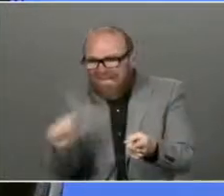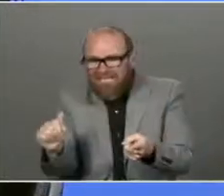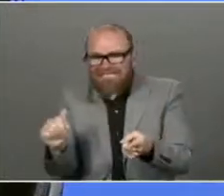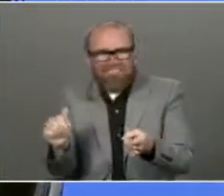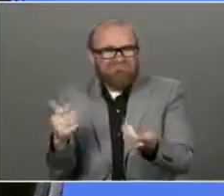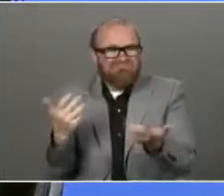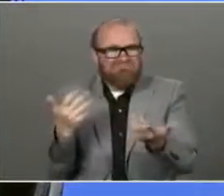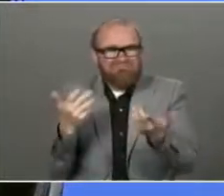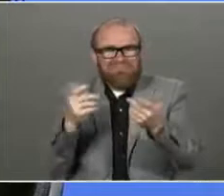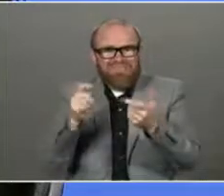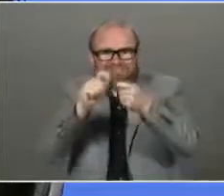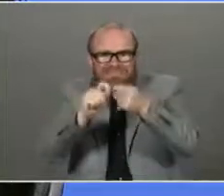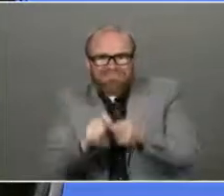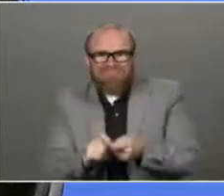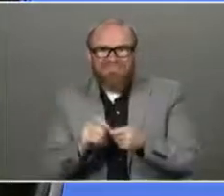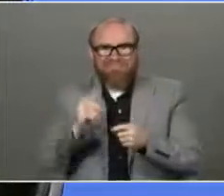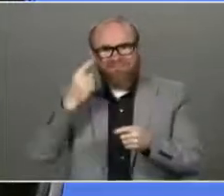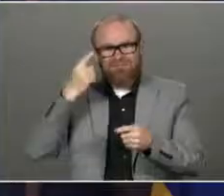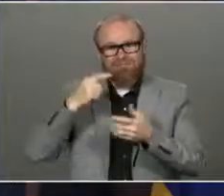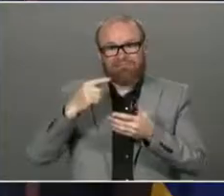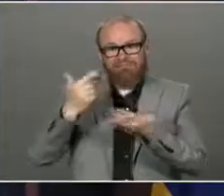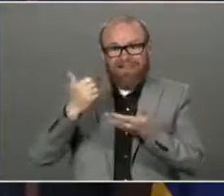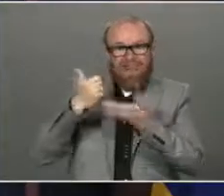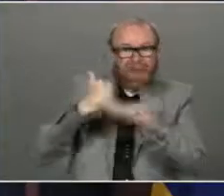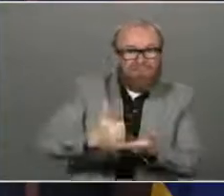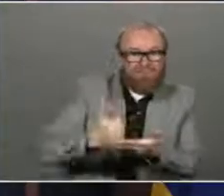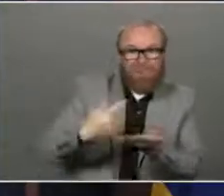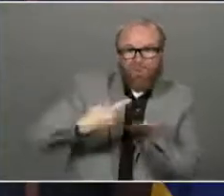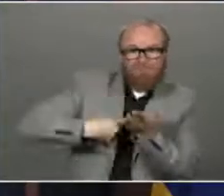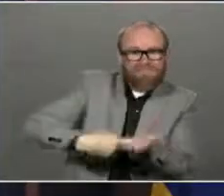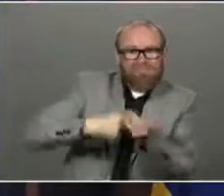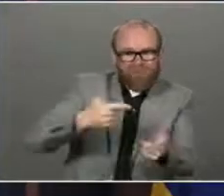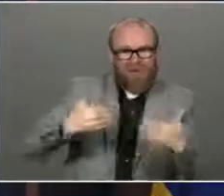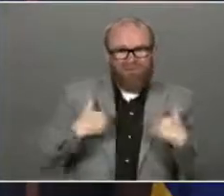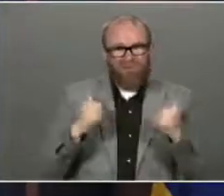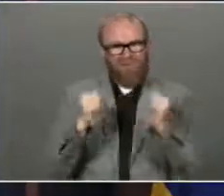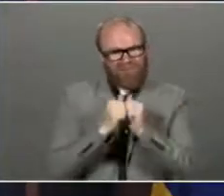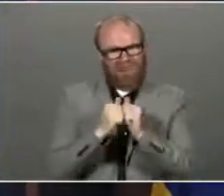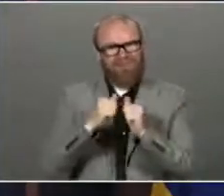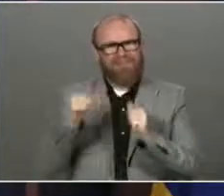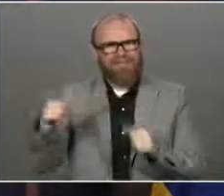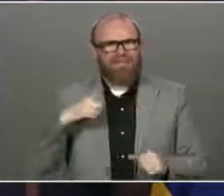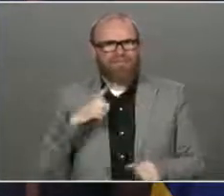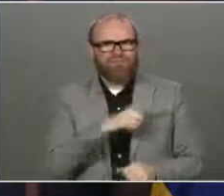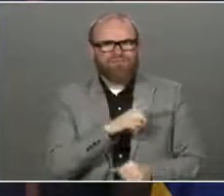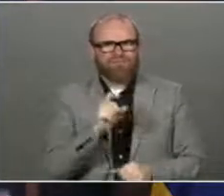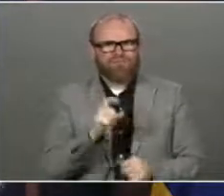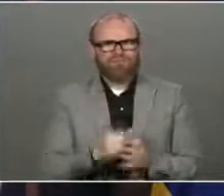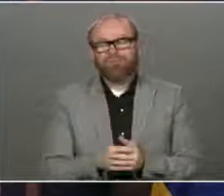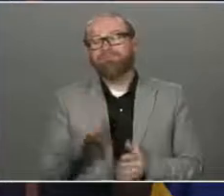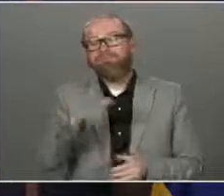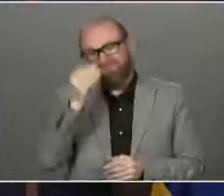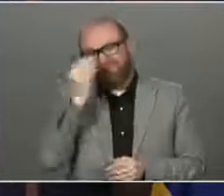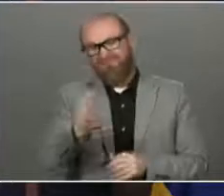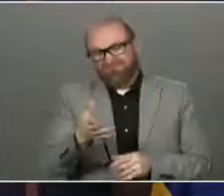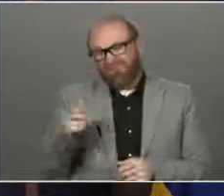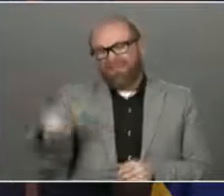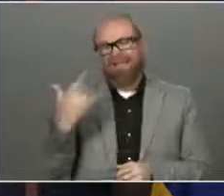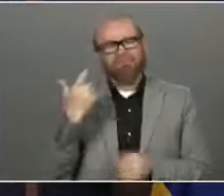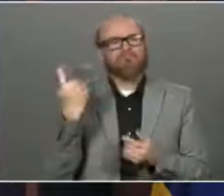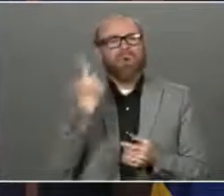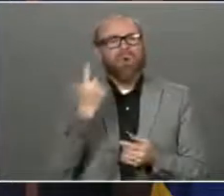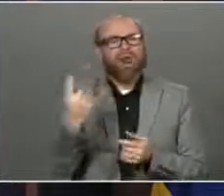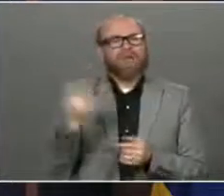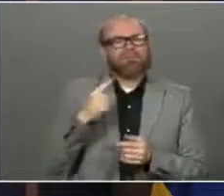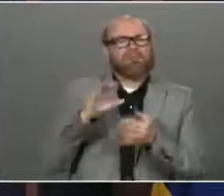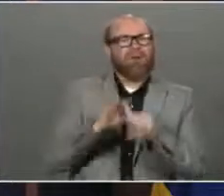Any specifics you can offer? Yeah, I can tell you. So the discussions around the state gas tax have been met with the same level